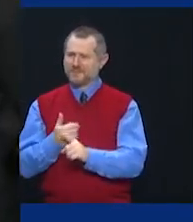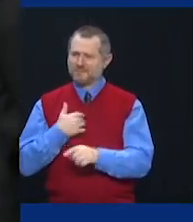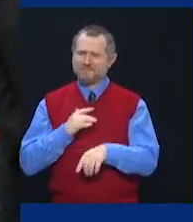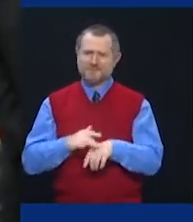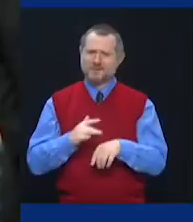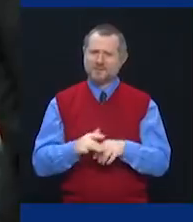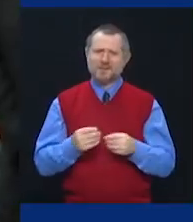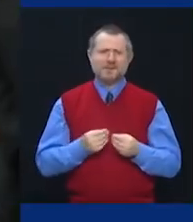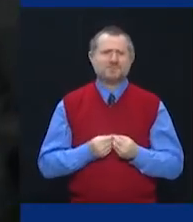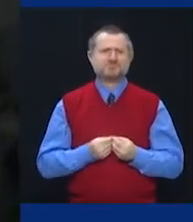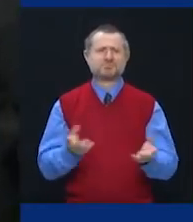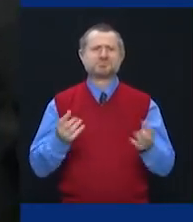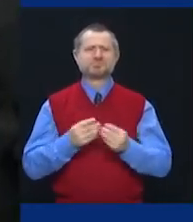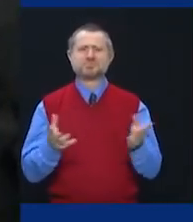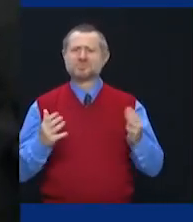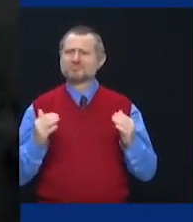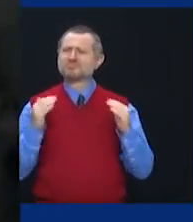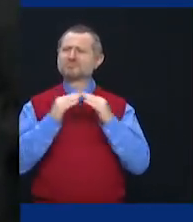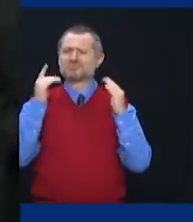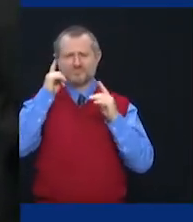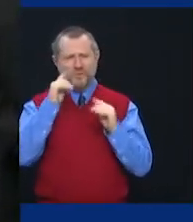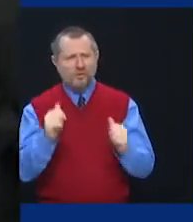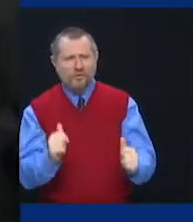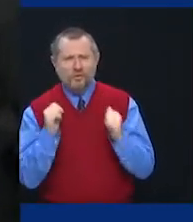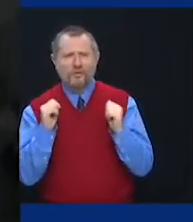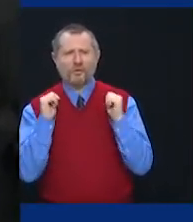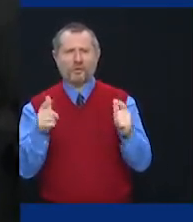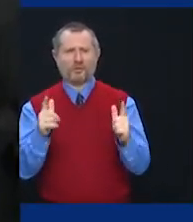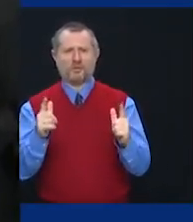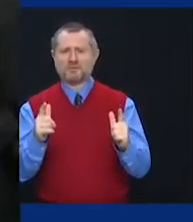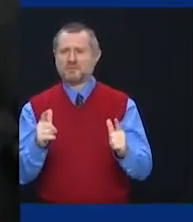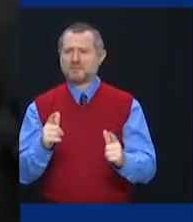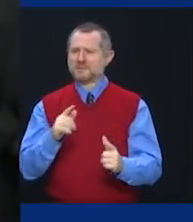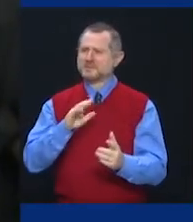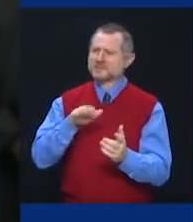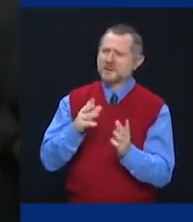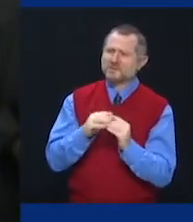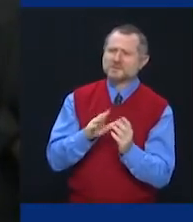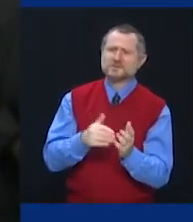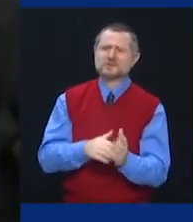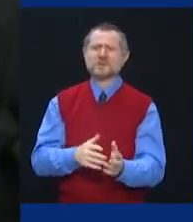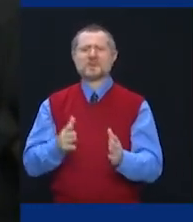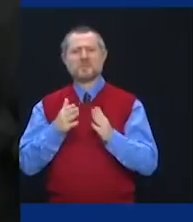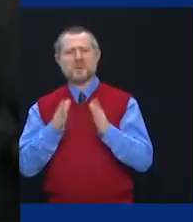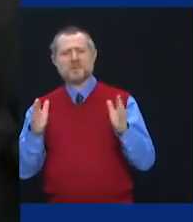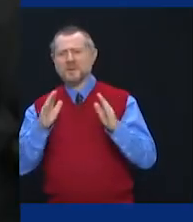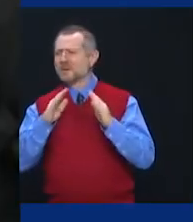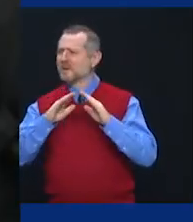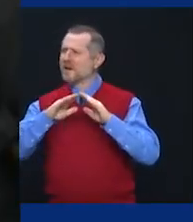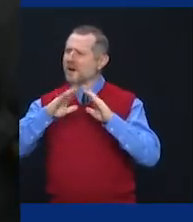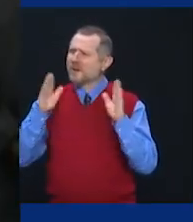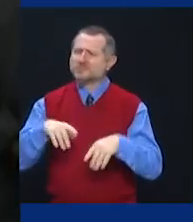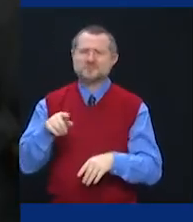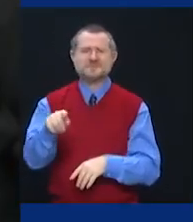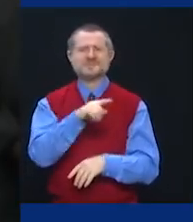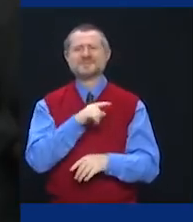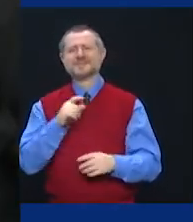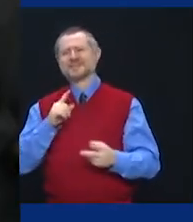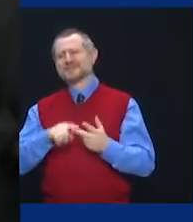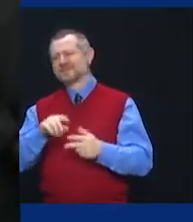on an equitable basis in community centers, in public housing projects, in houses of